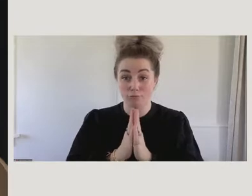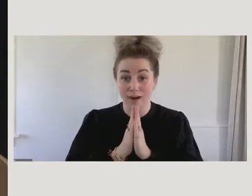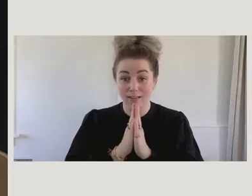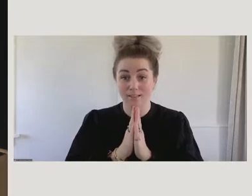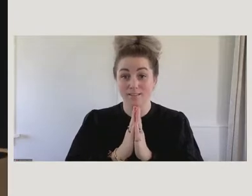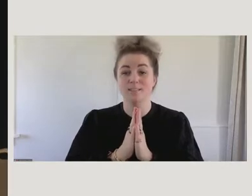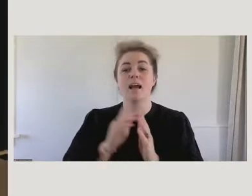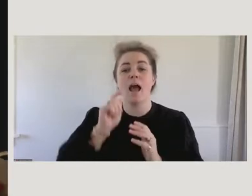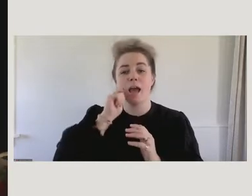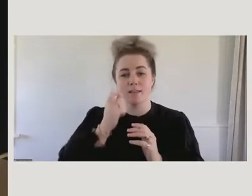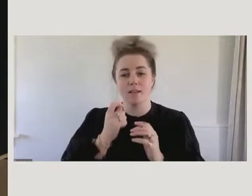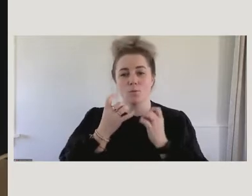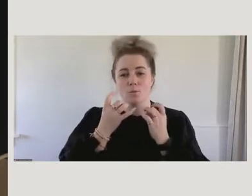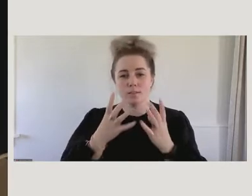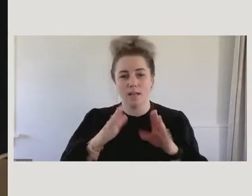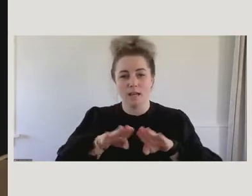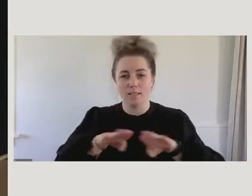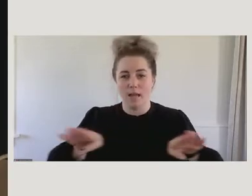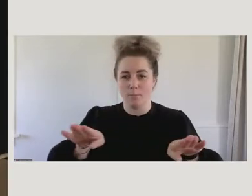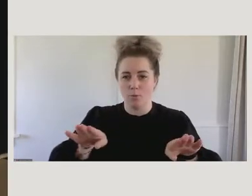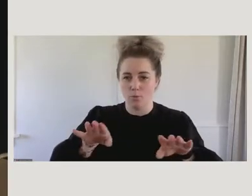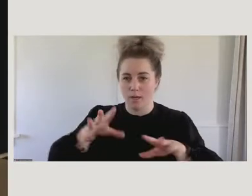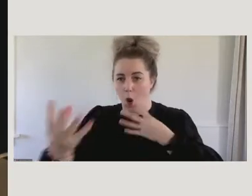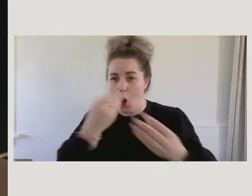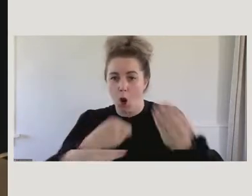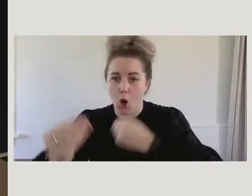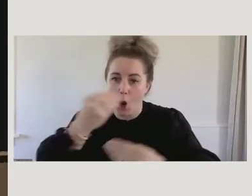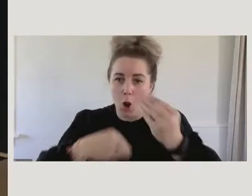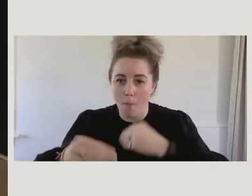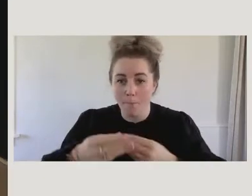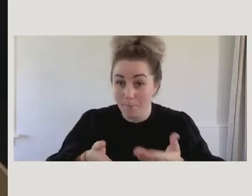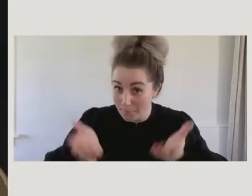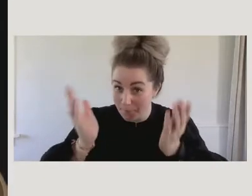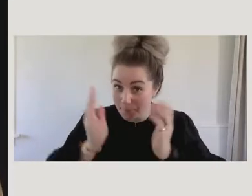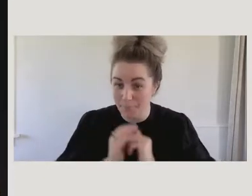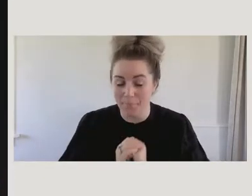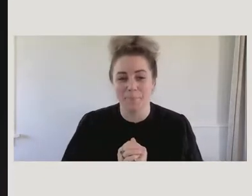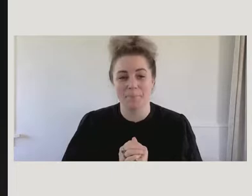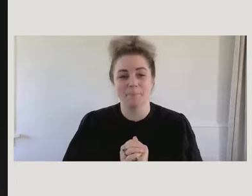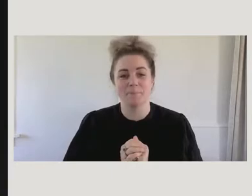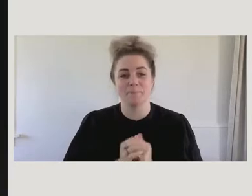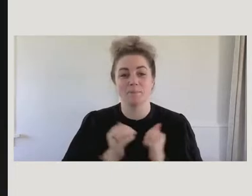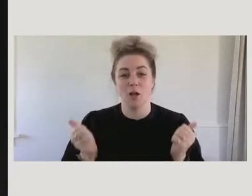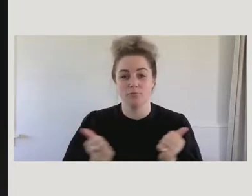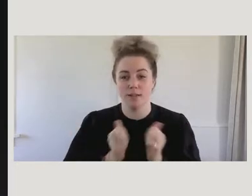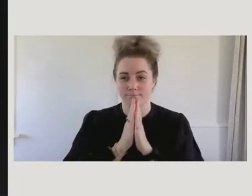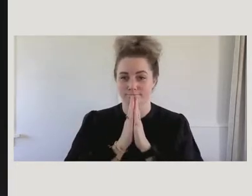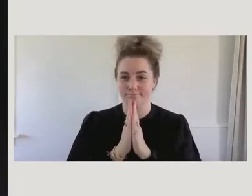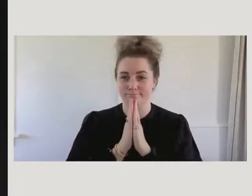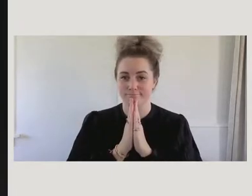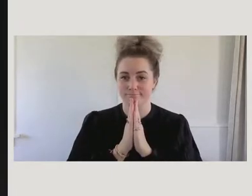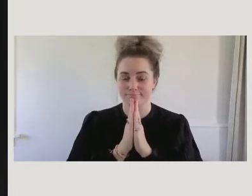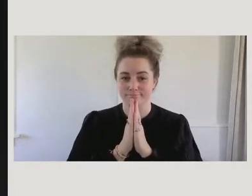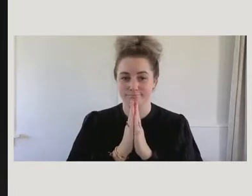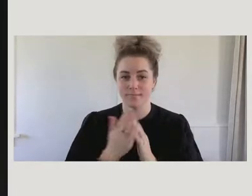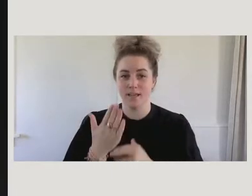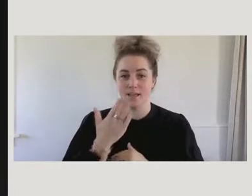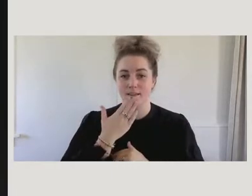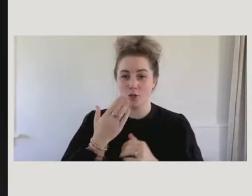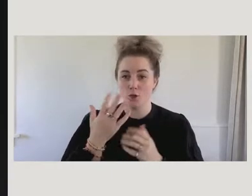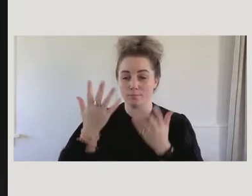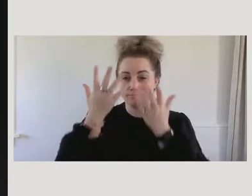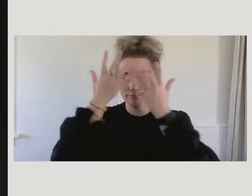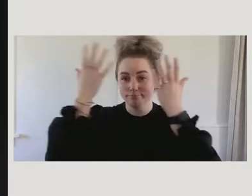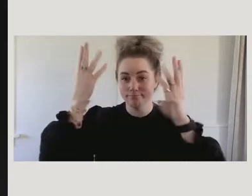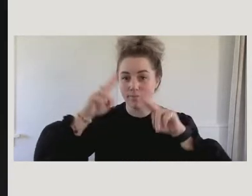everyone's go on the table and vacuum all the food all right all right let's say our Grace thank you Heavenly Father